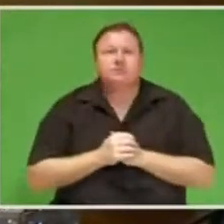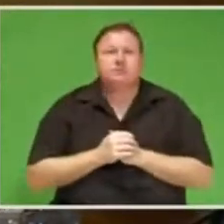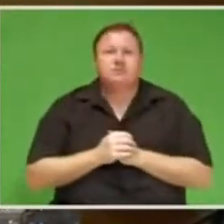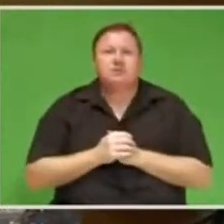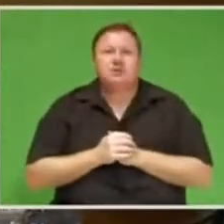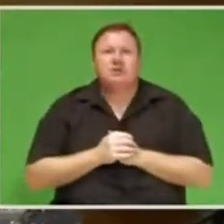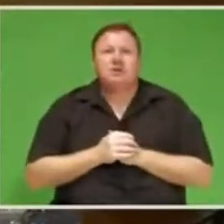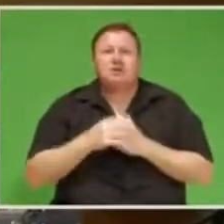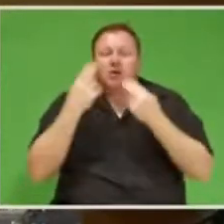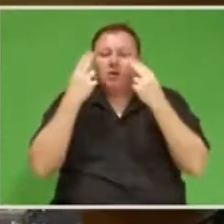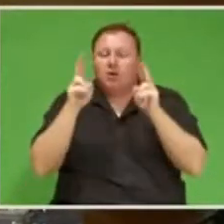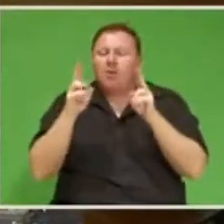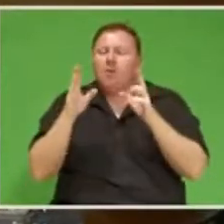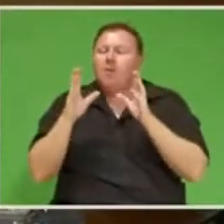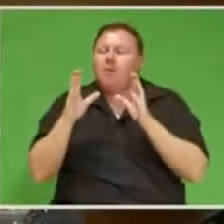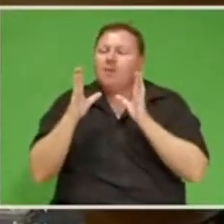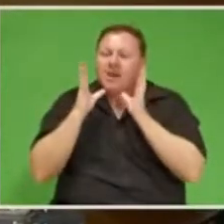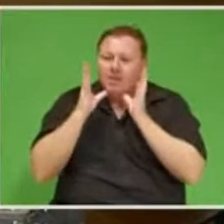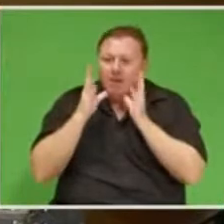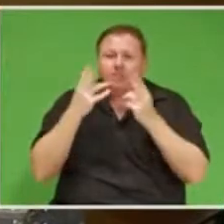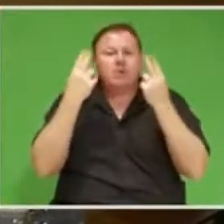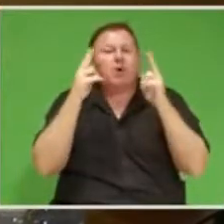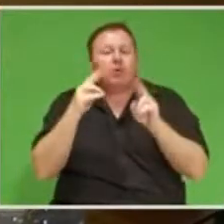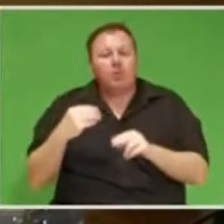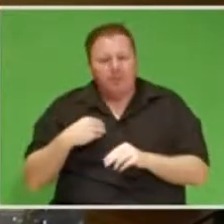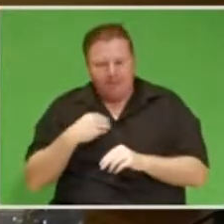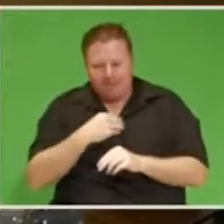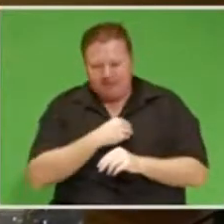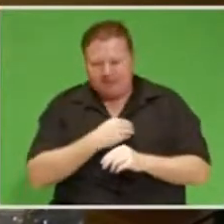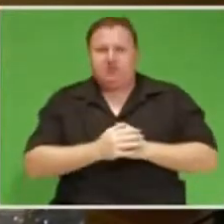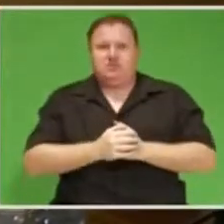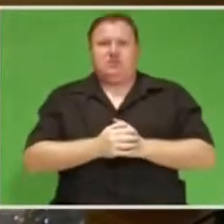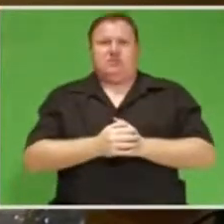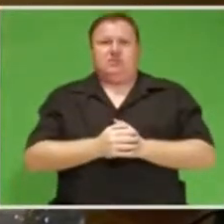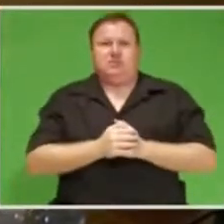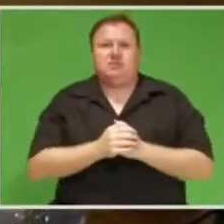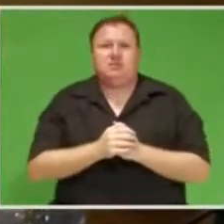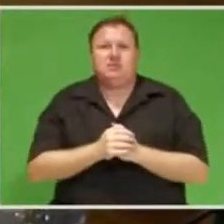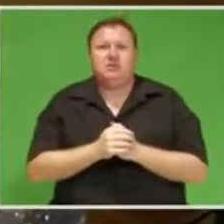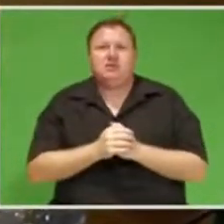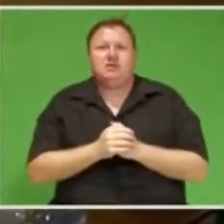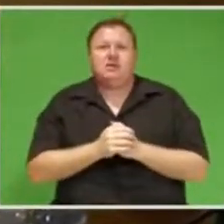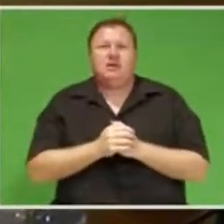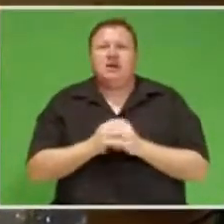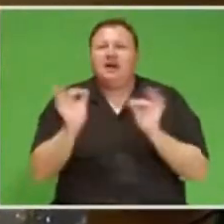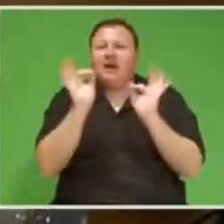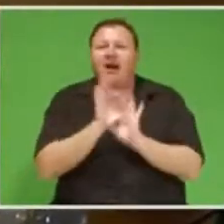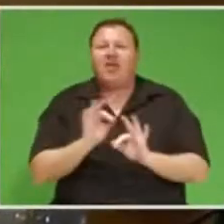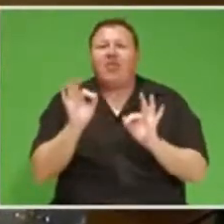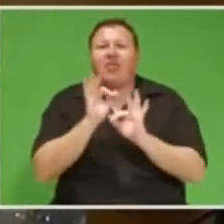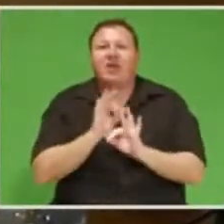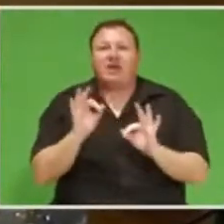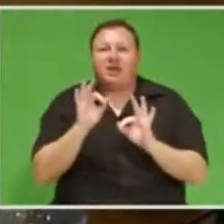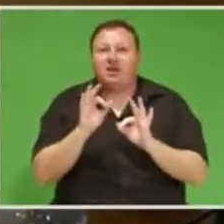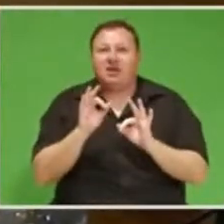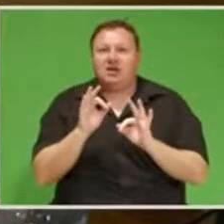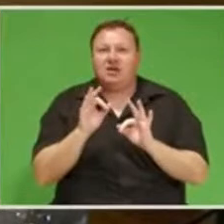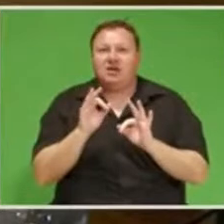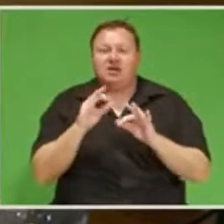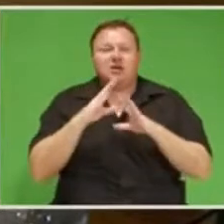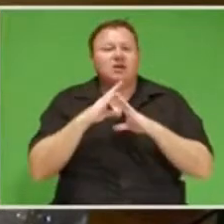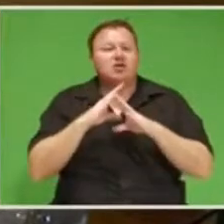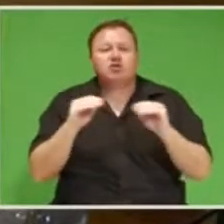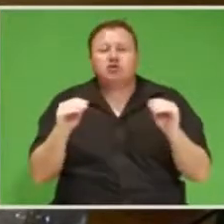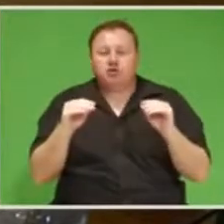Honorable Malema and honorable members, there is nothing, absolutely nothing, stopping the